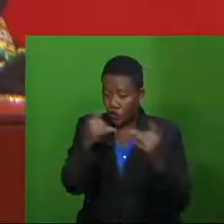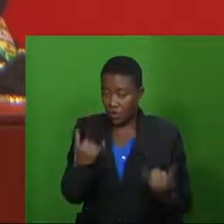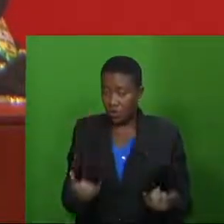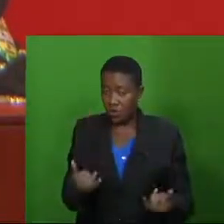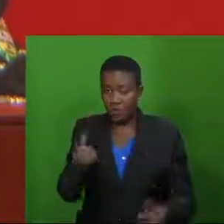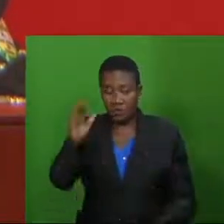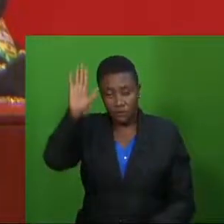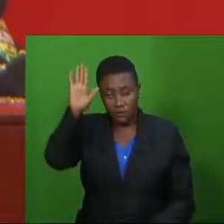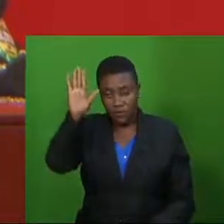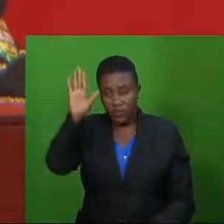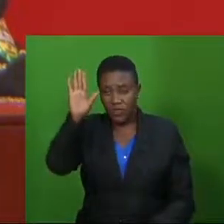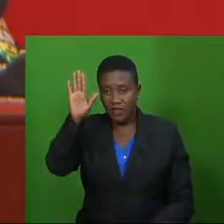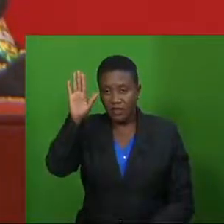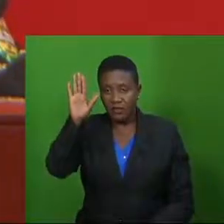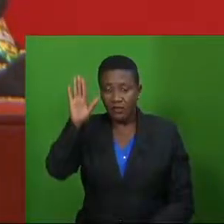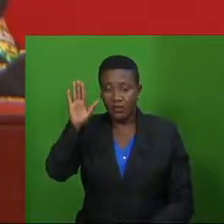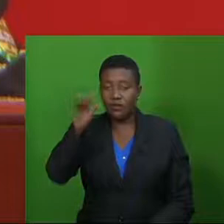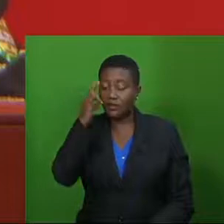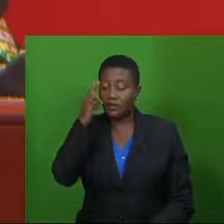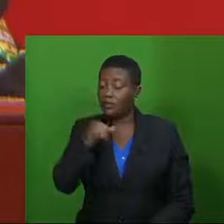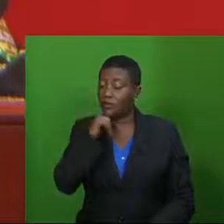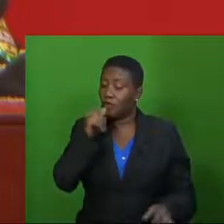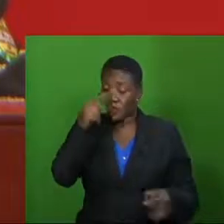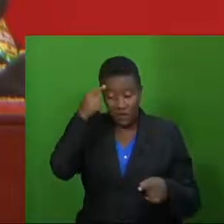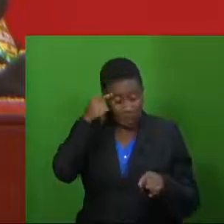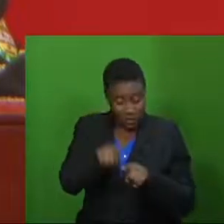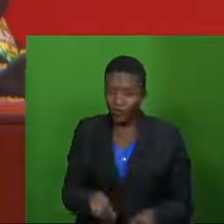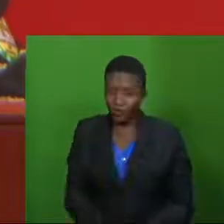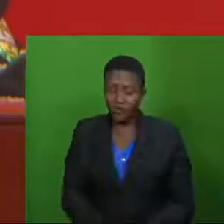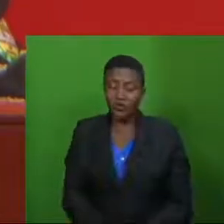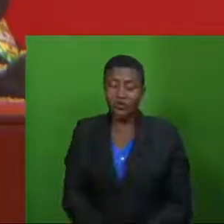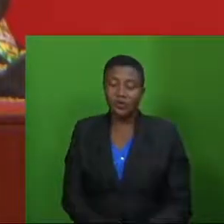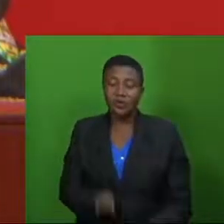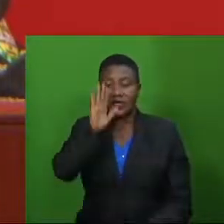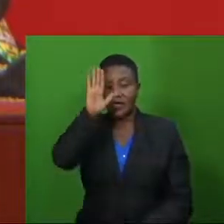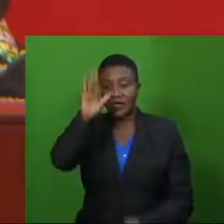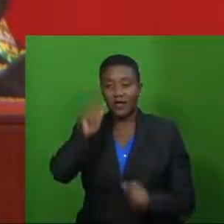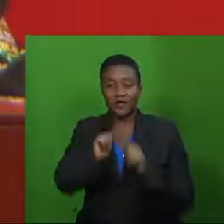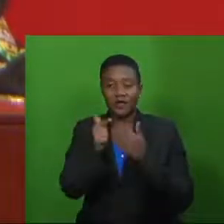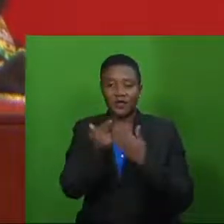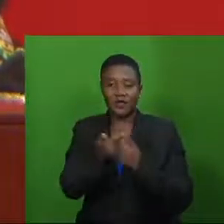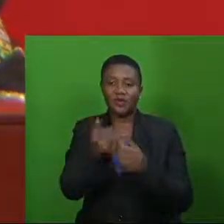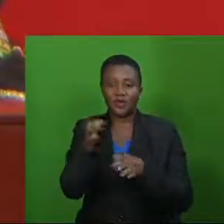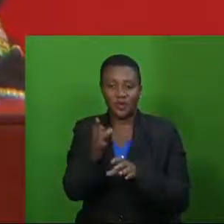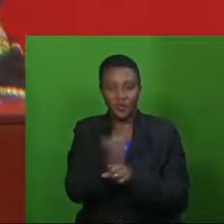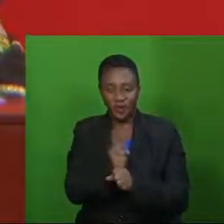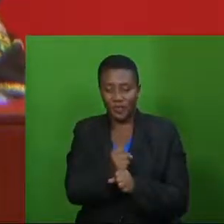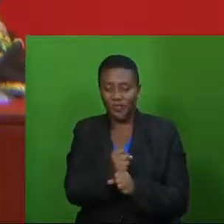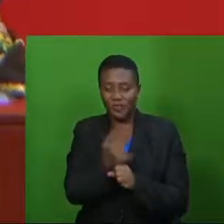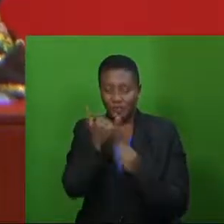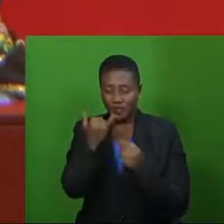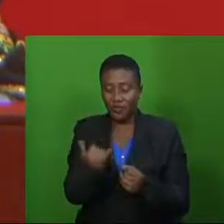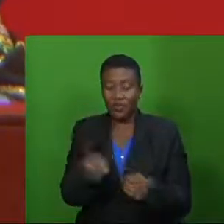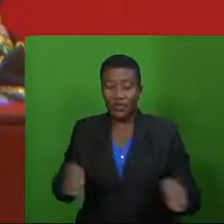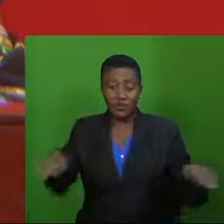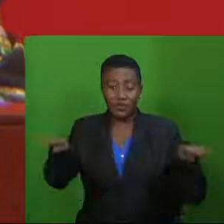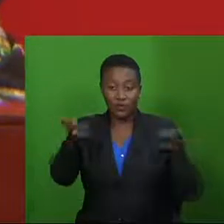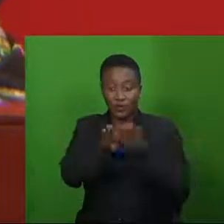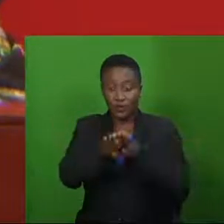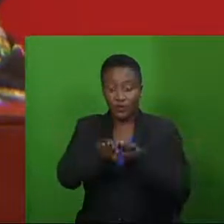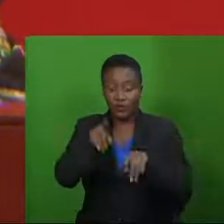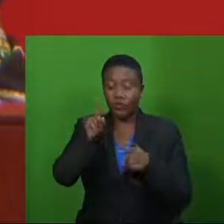aye. All against, say no. Please have it. The House is accordingly adjourned